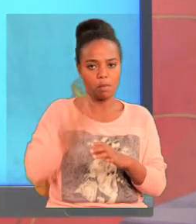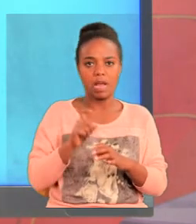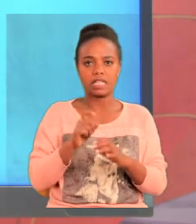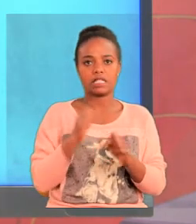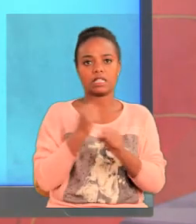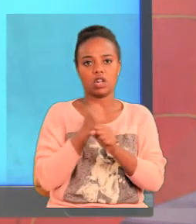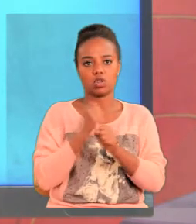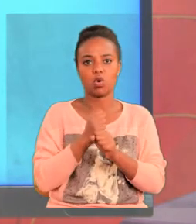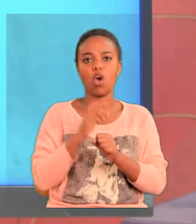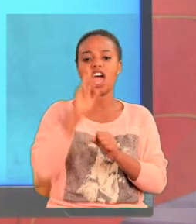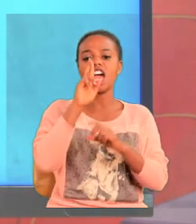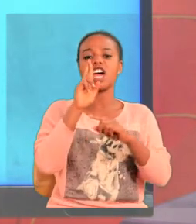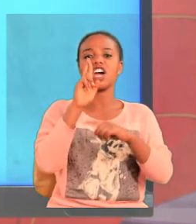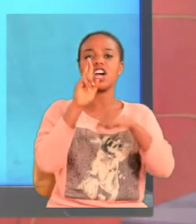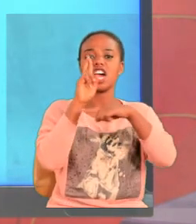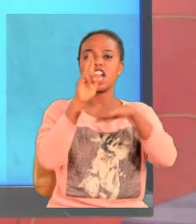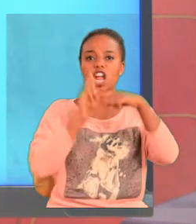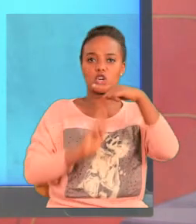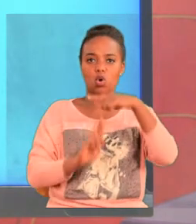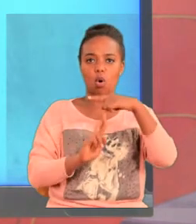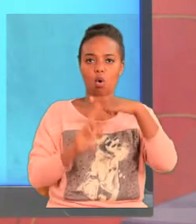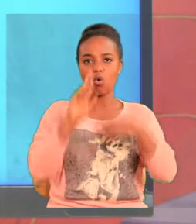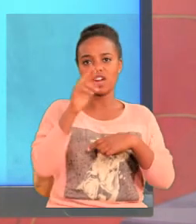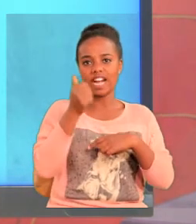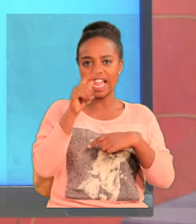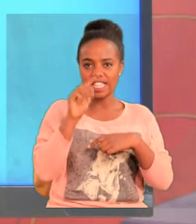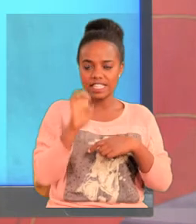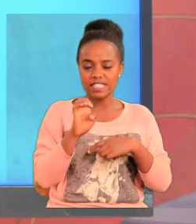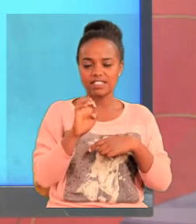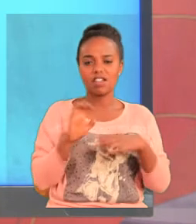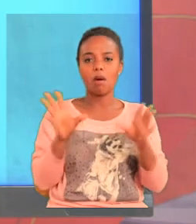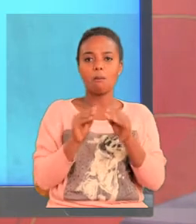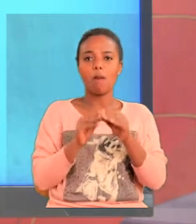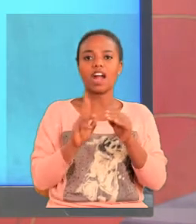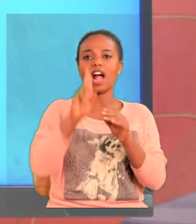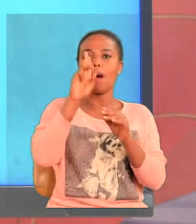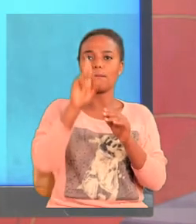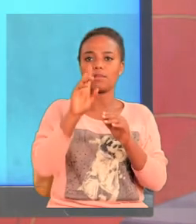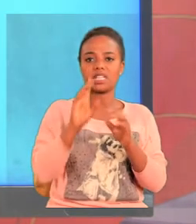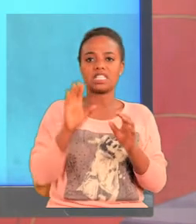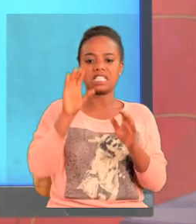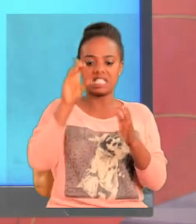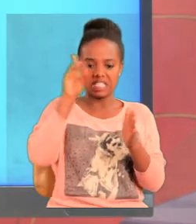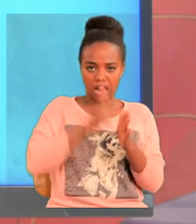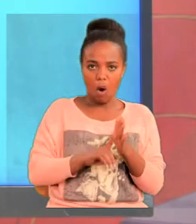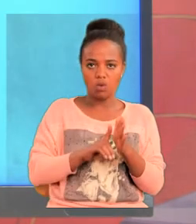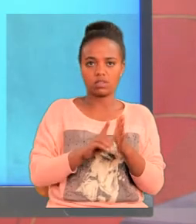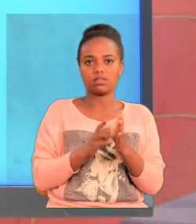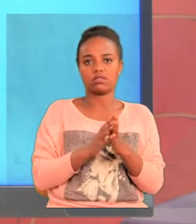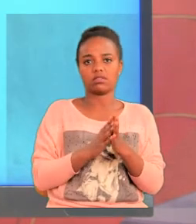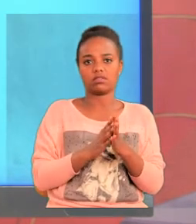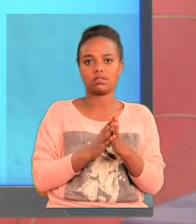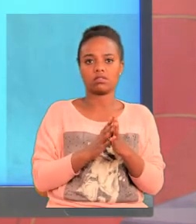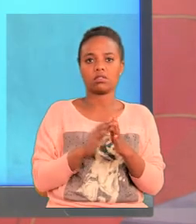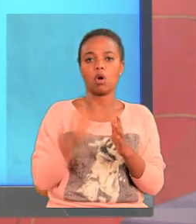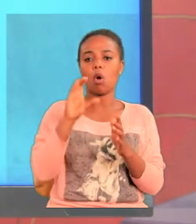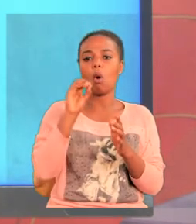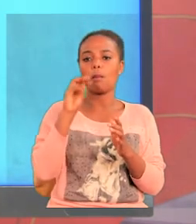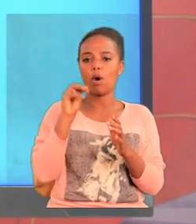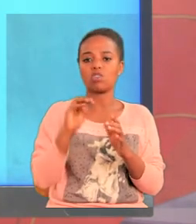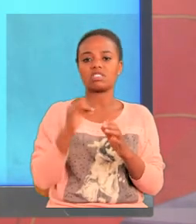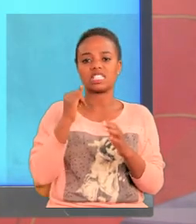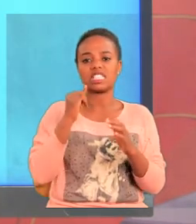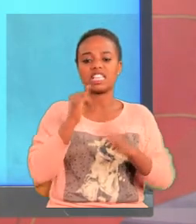ratio, rates, markup, discount, compound interest. So let's continue to the lesson.